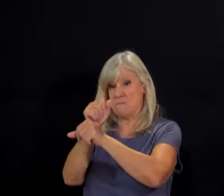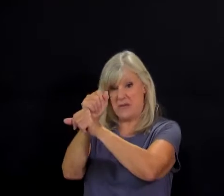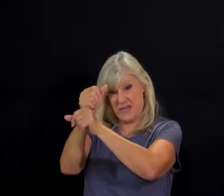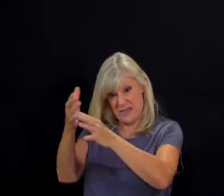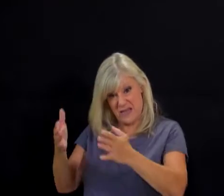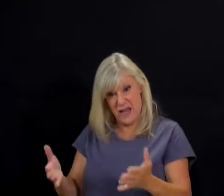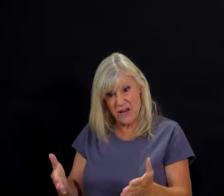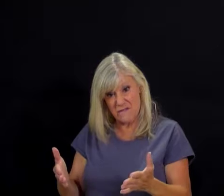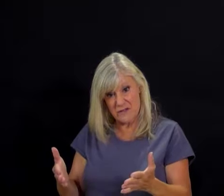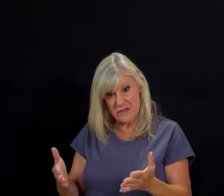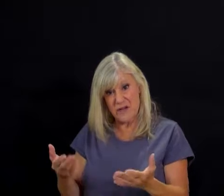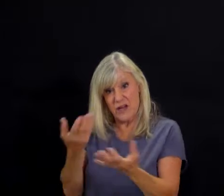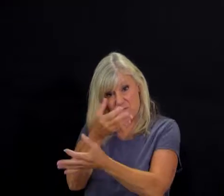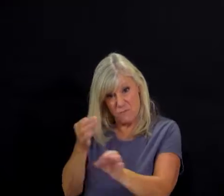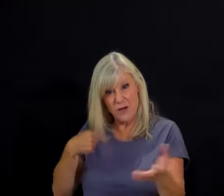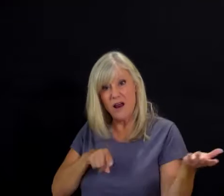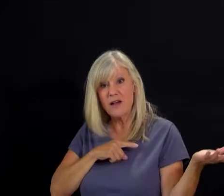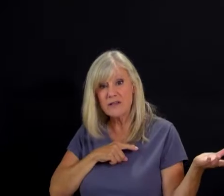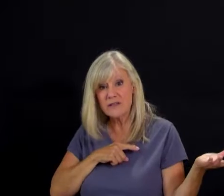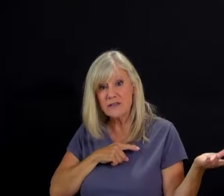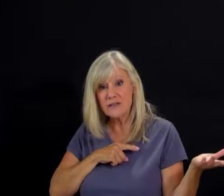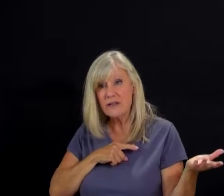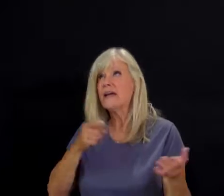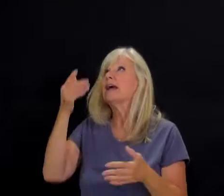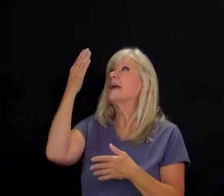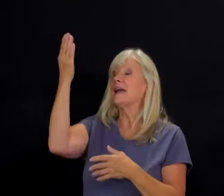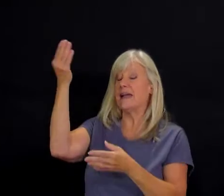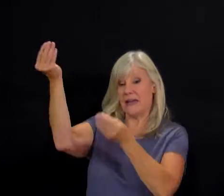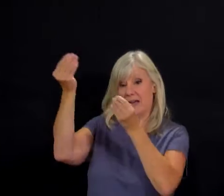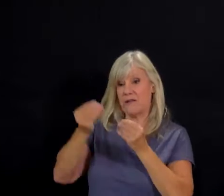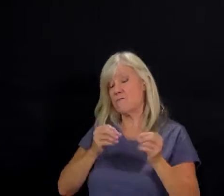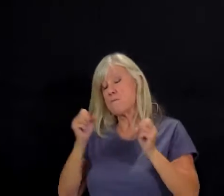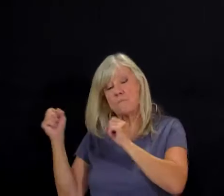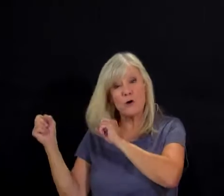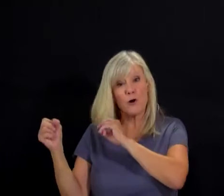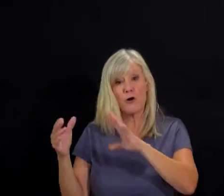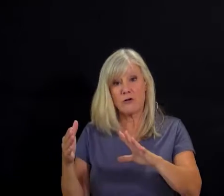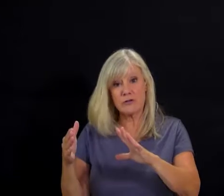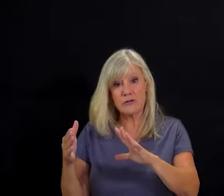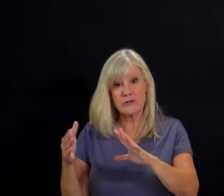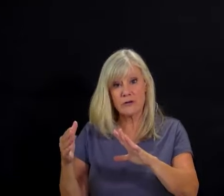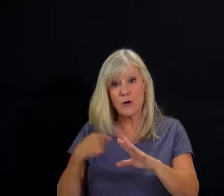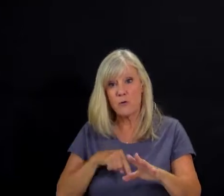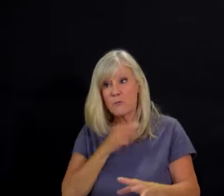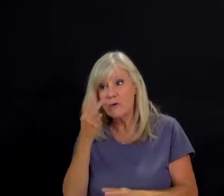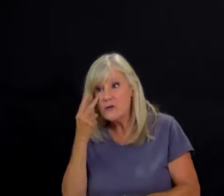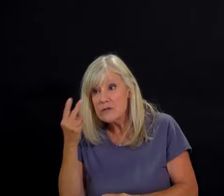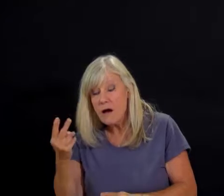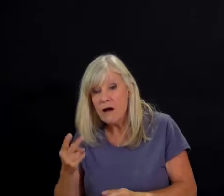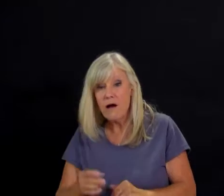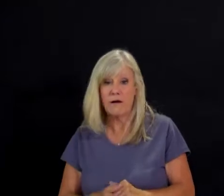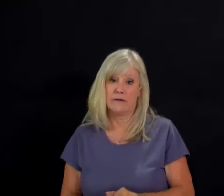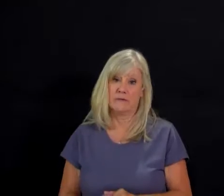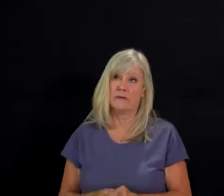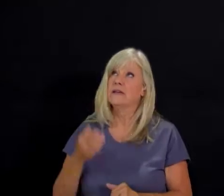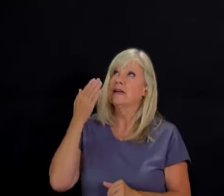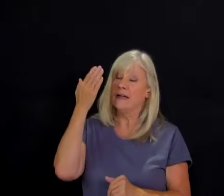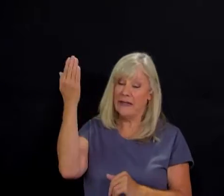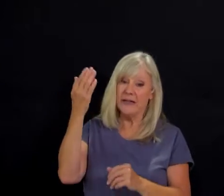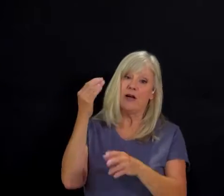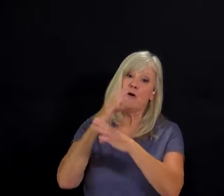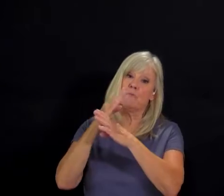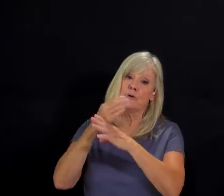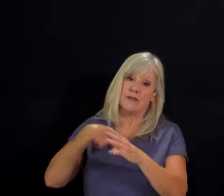of slavery. He performed those great miracles before our very eyes and protected